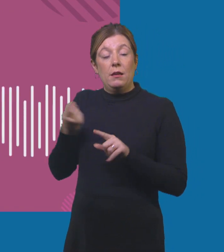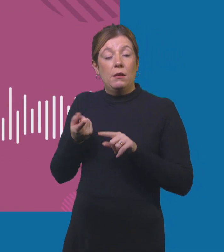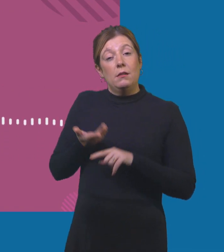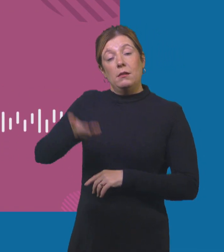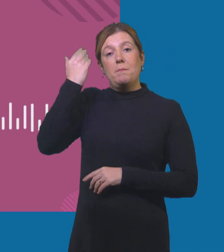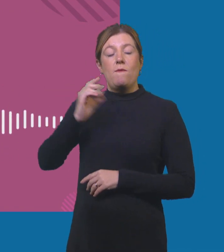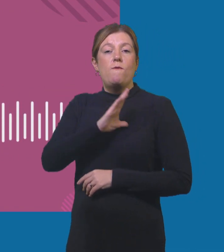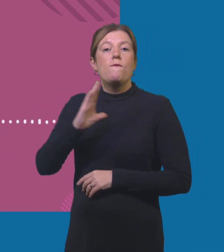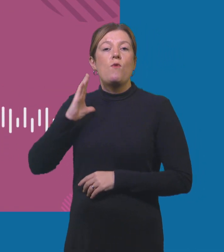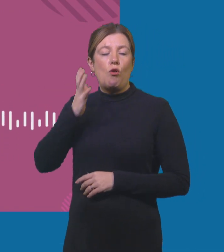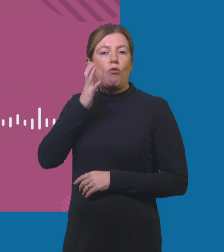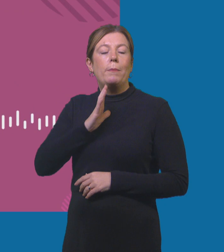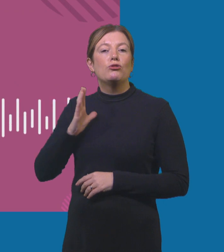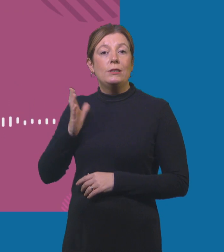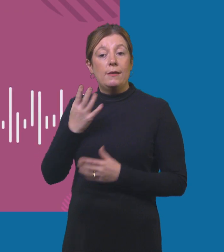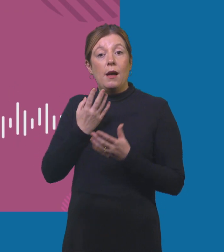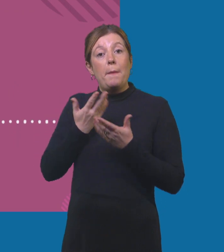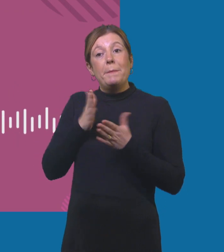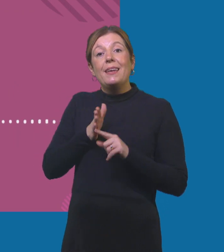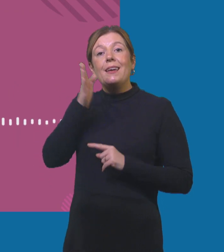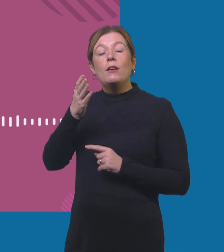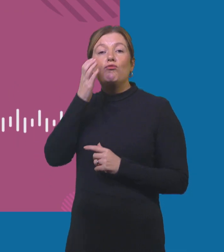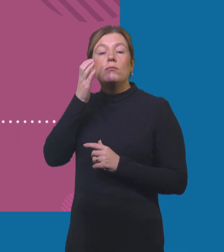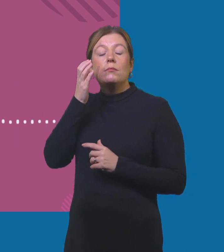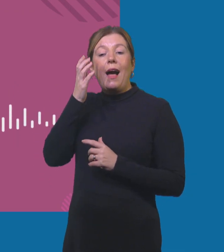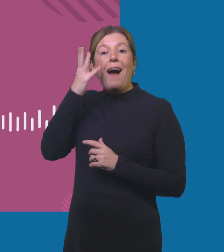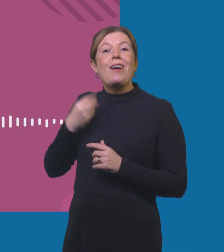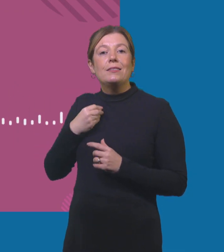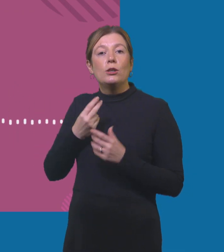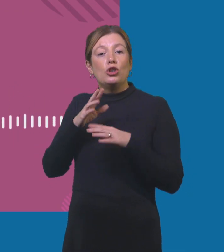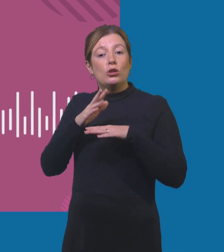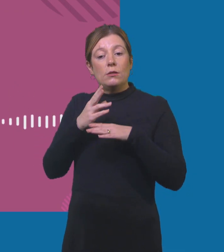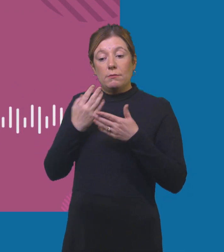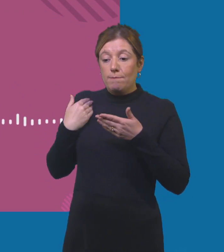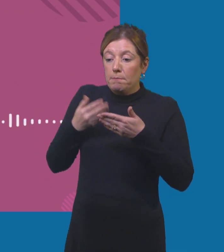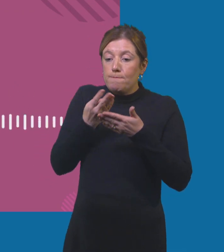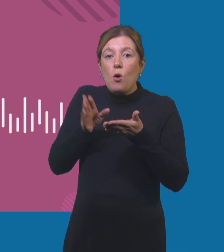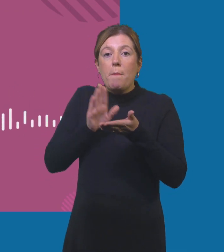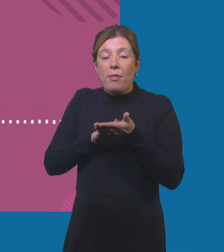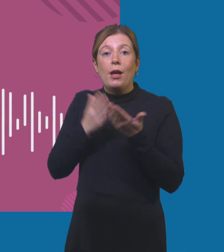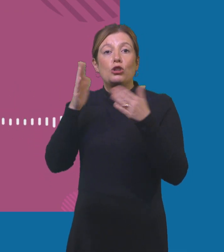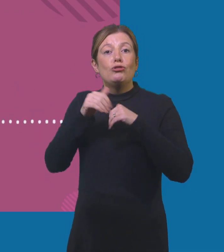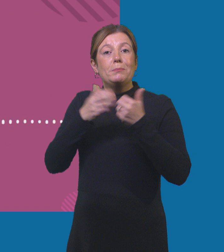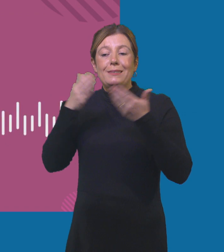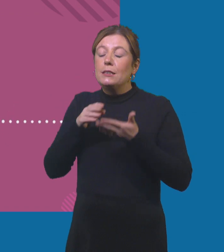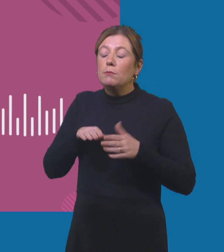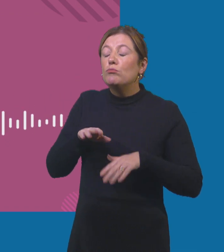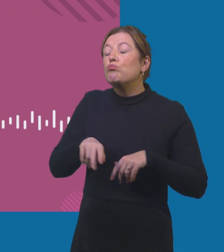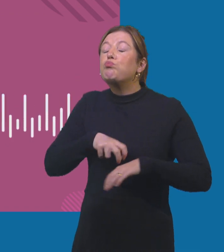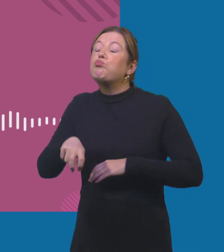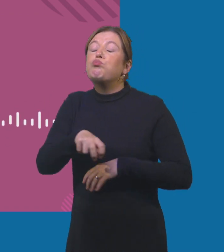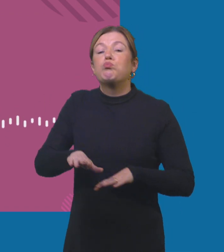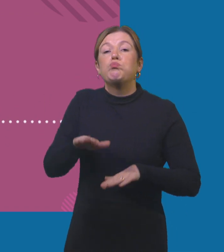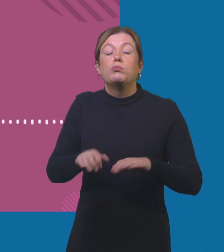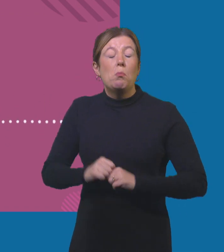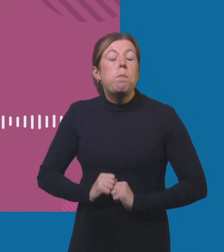He was 4 months into a tour of duty in Afghanistan when on Christmas Eve 2007 he stepped on an explosive device which blew up